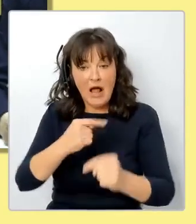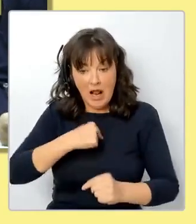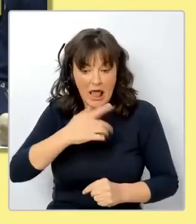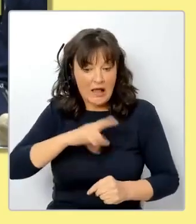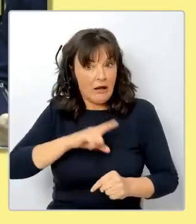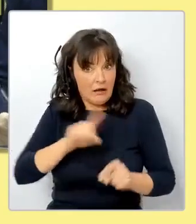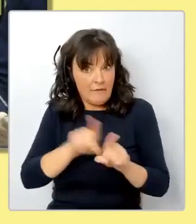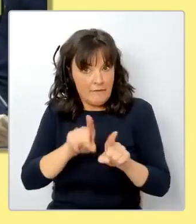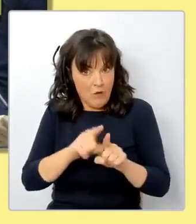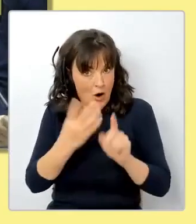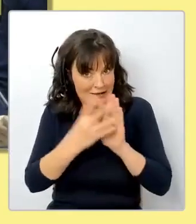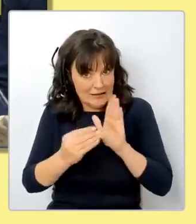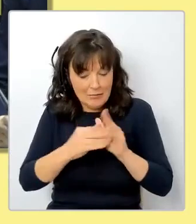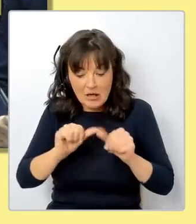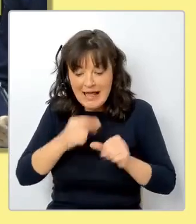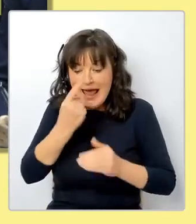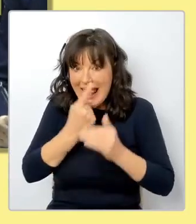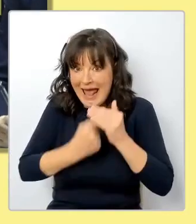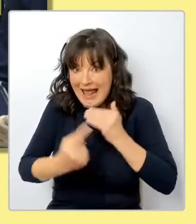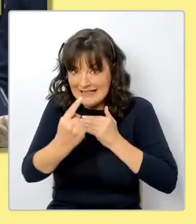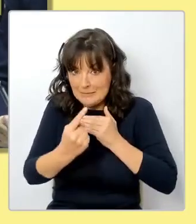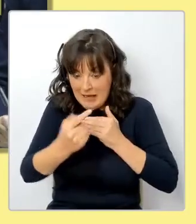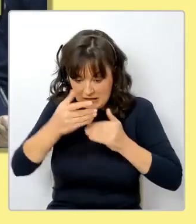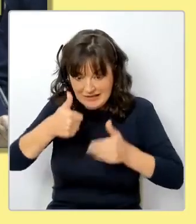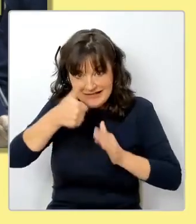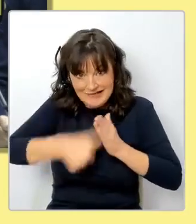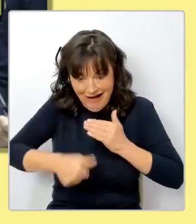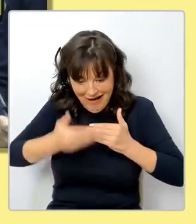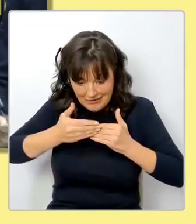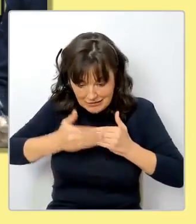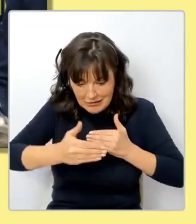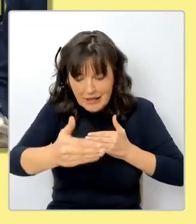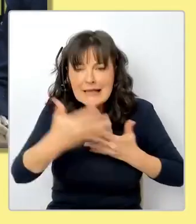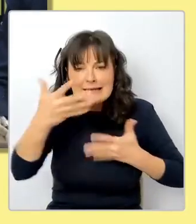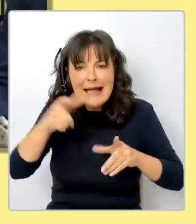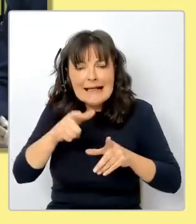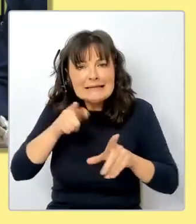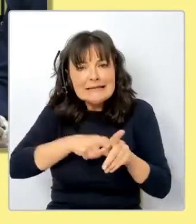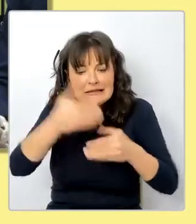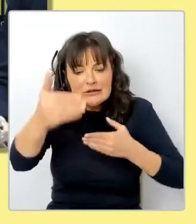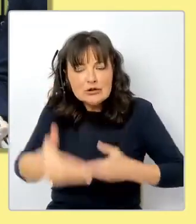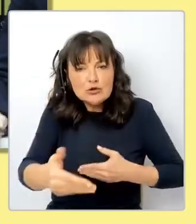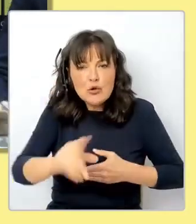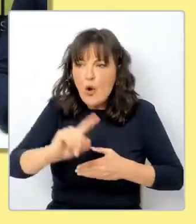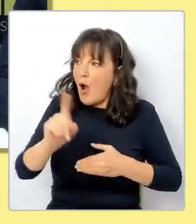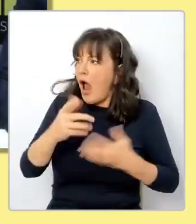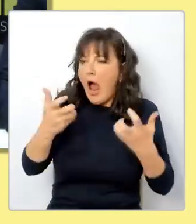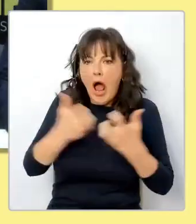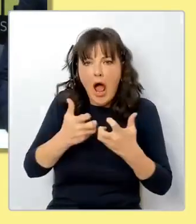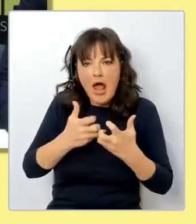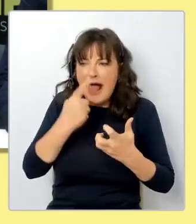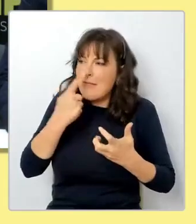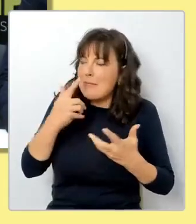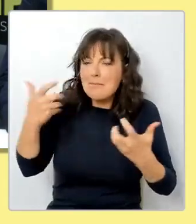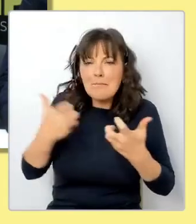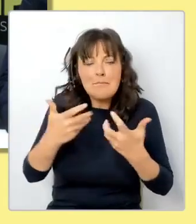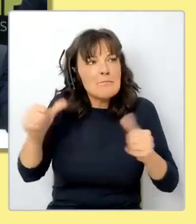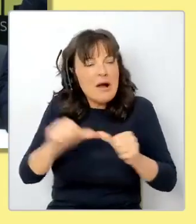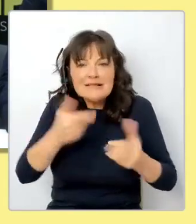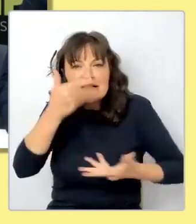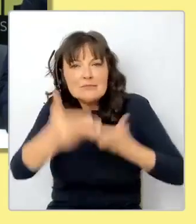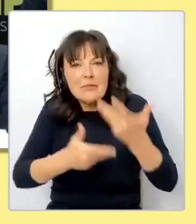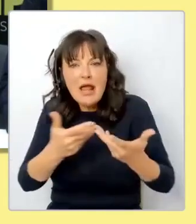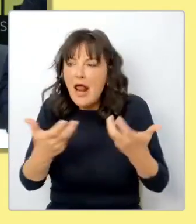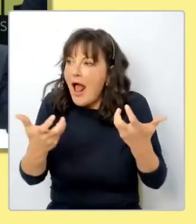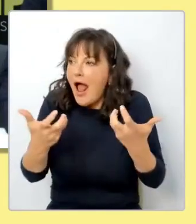to independence, first 10 years of independence, how Scotland truly will be wealthier and fairer. Because do you know what?